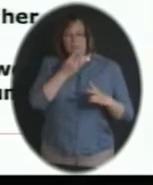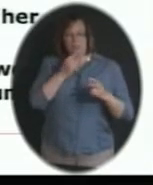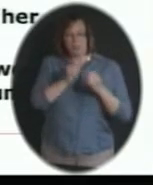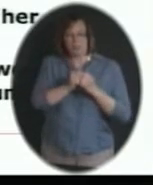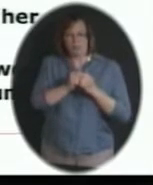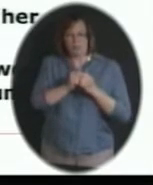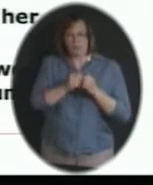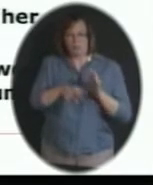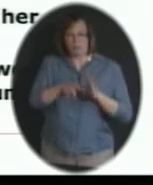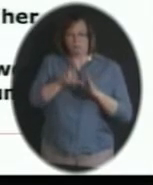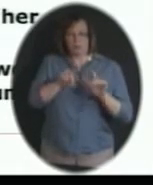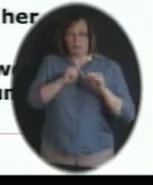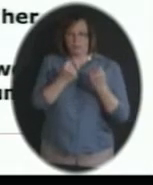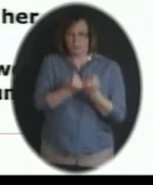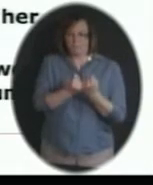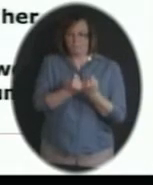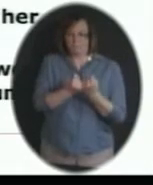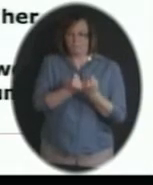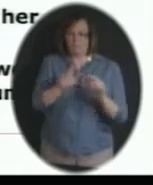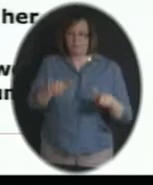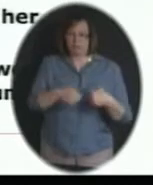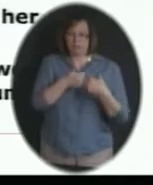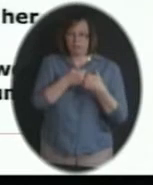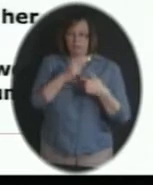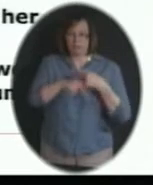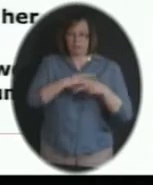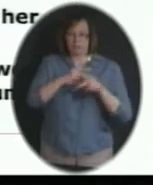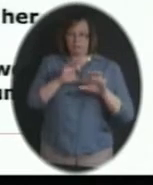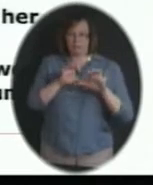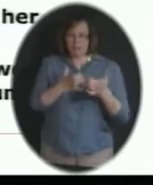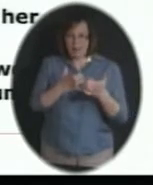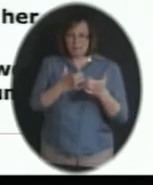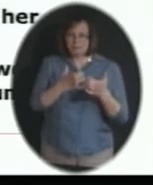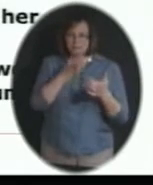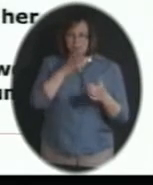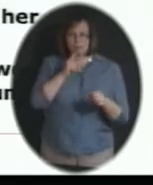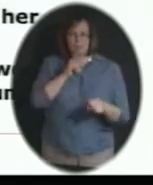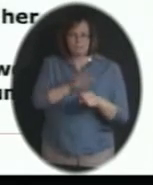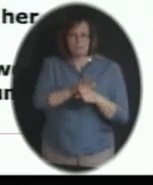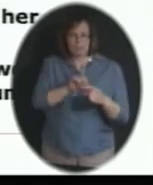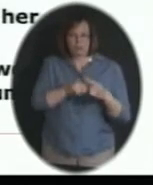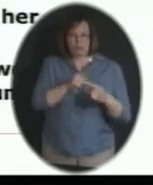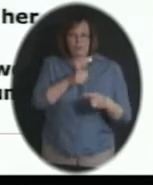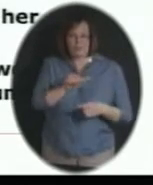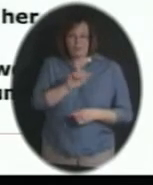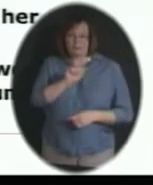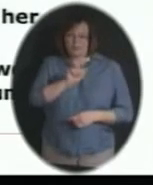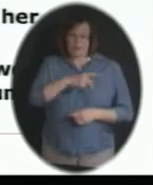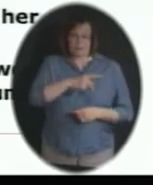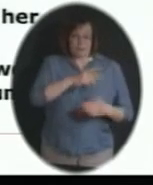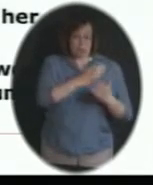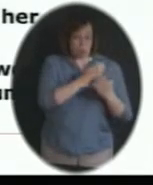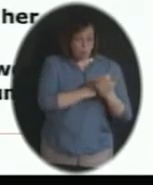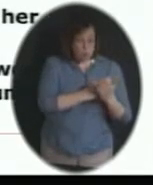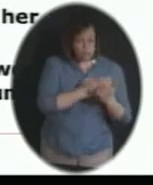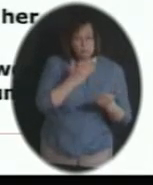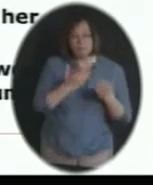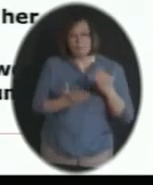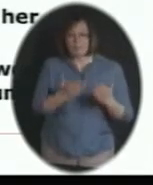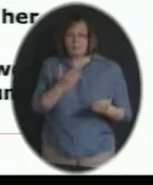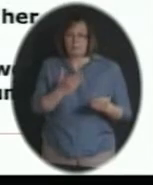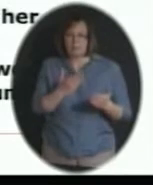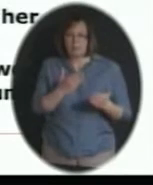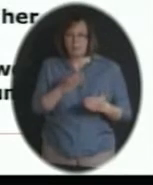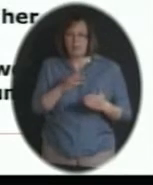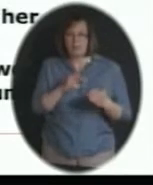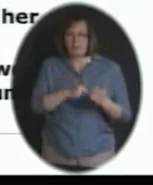with the review teams. The challenging kinds of classes the students would commit to would be any of our AP courses. It may be